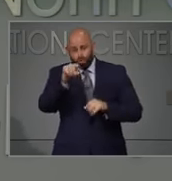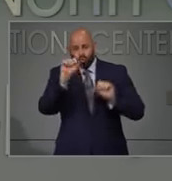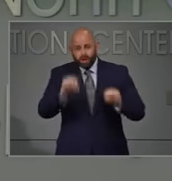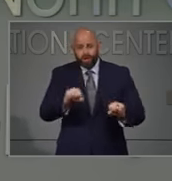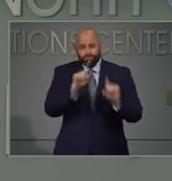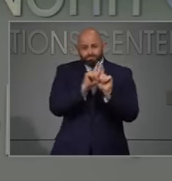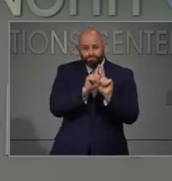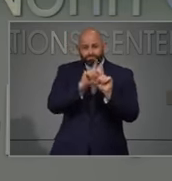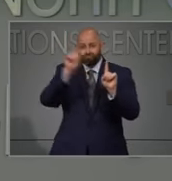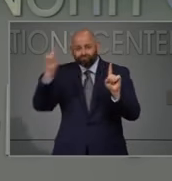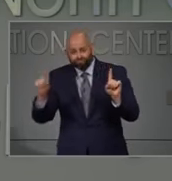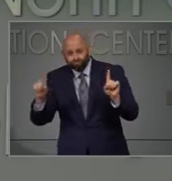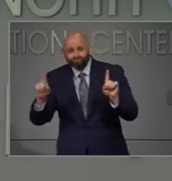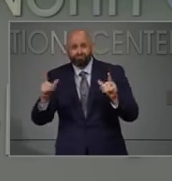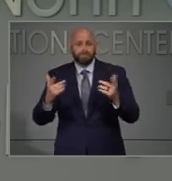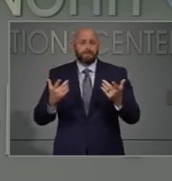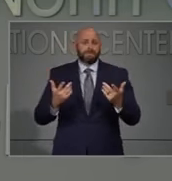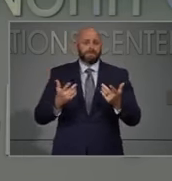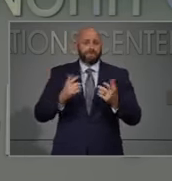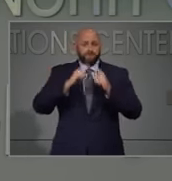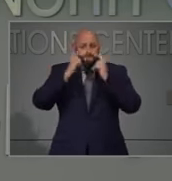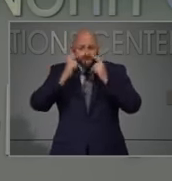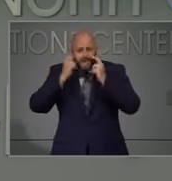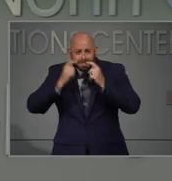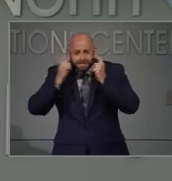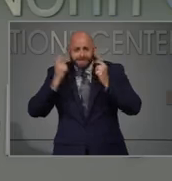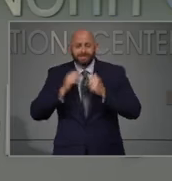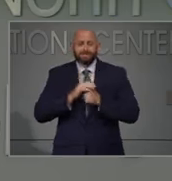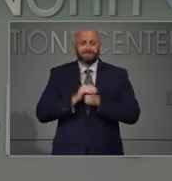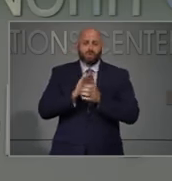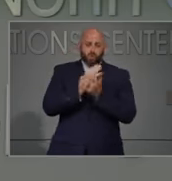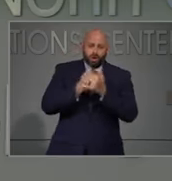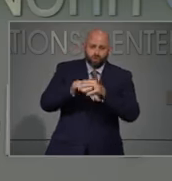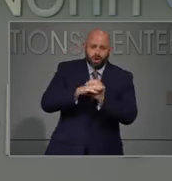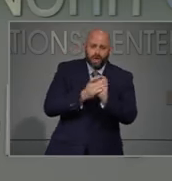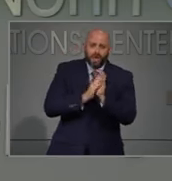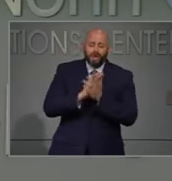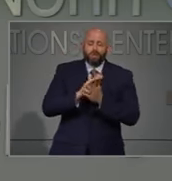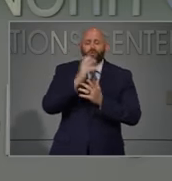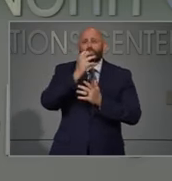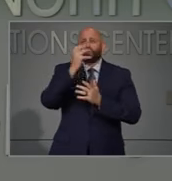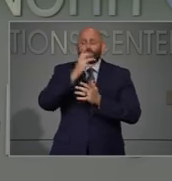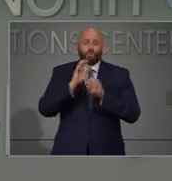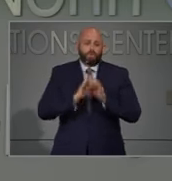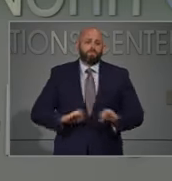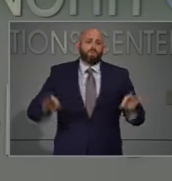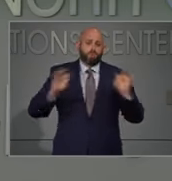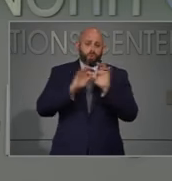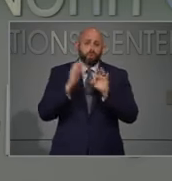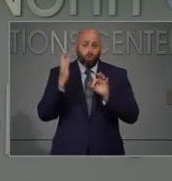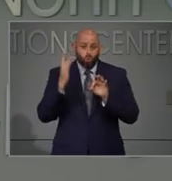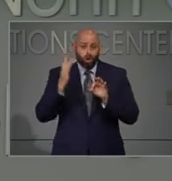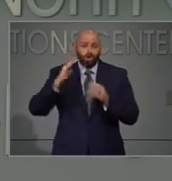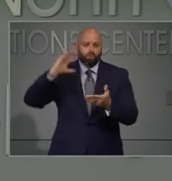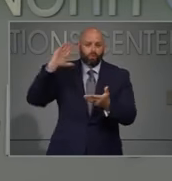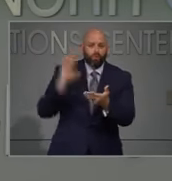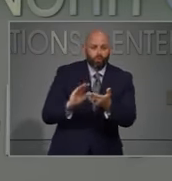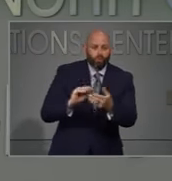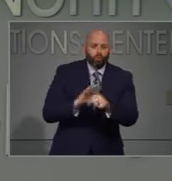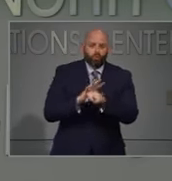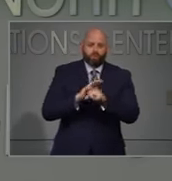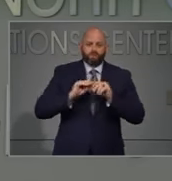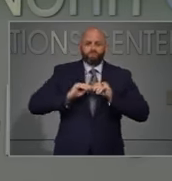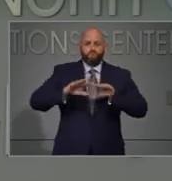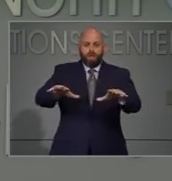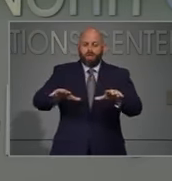wearing a mask, washing your hands are all critically important to slow the spread of the virus. And